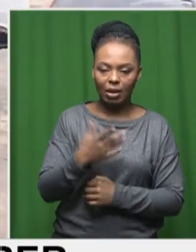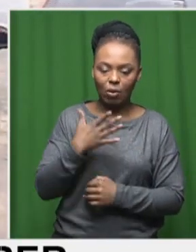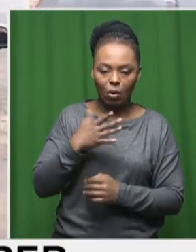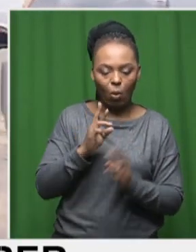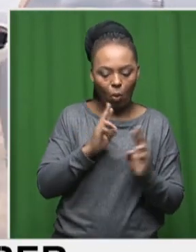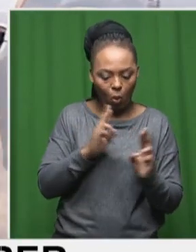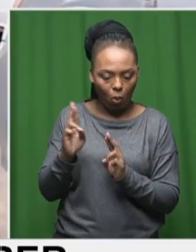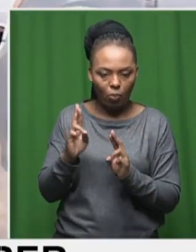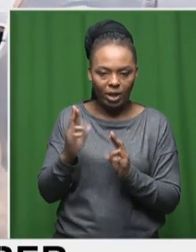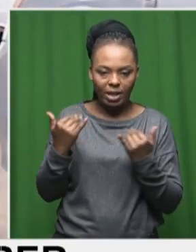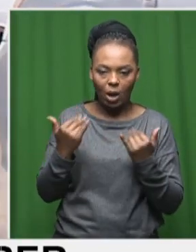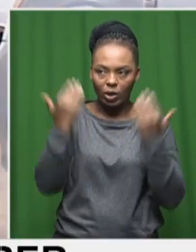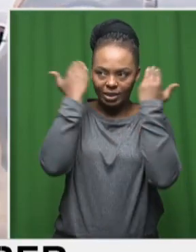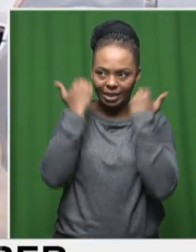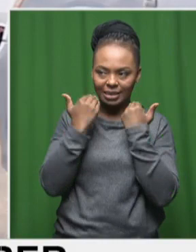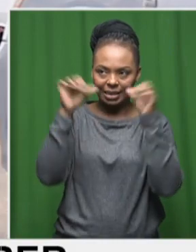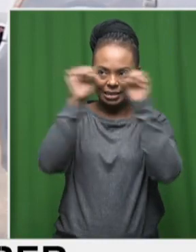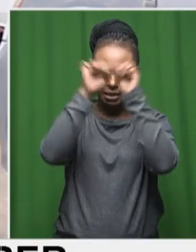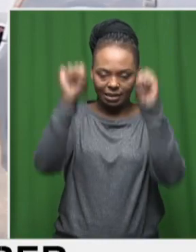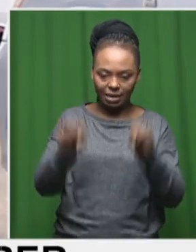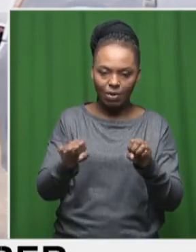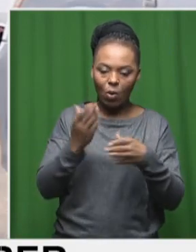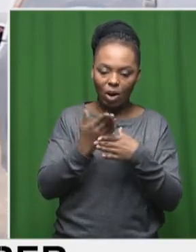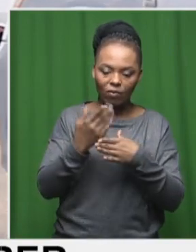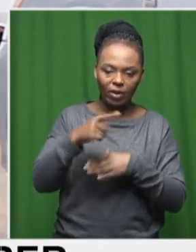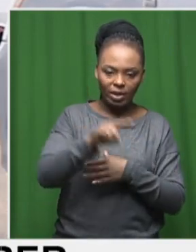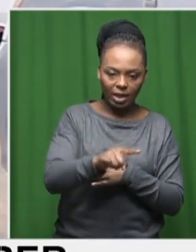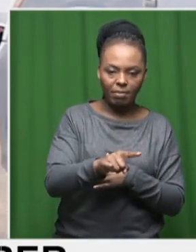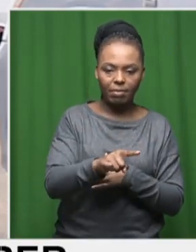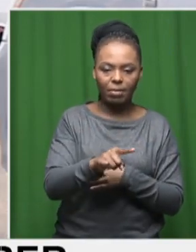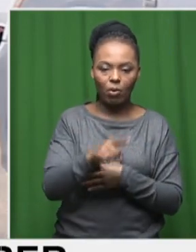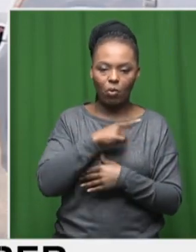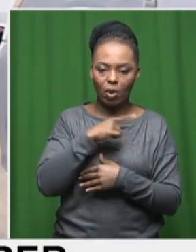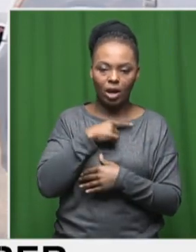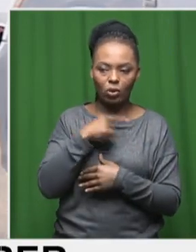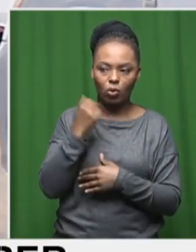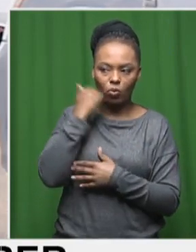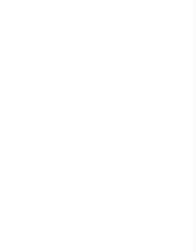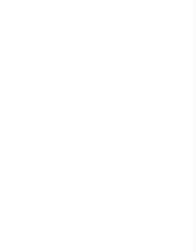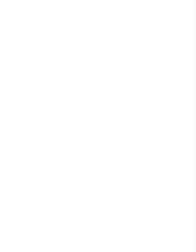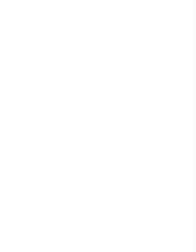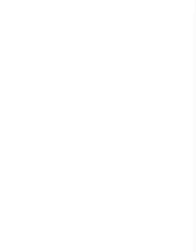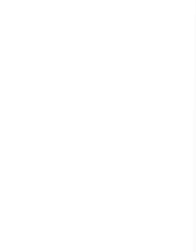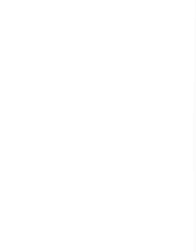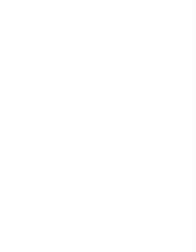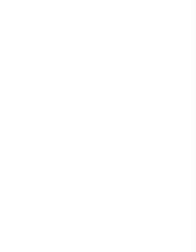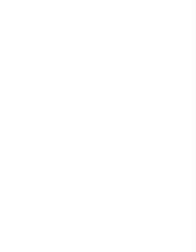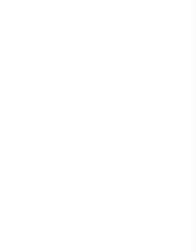for them this time, because they believe that their daughter's killer should not be granted parole.